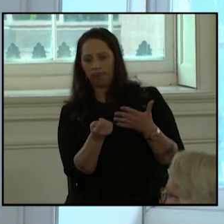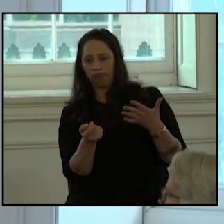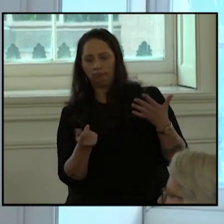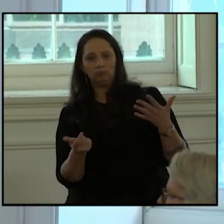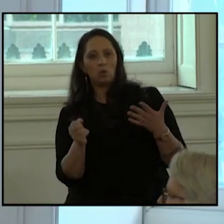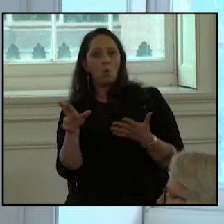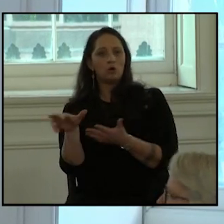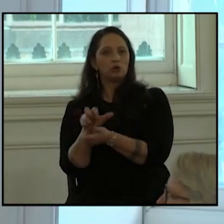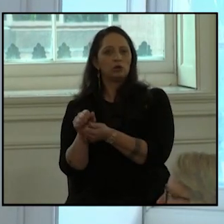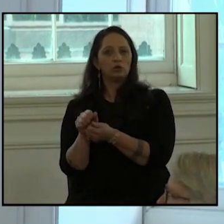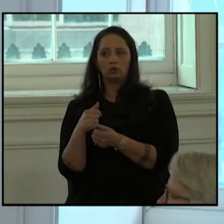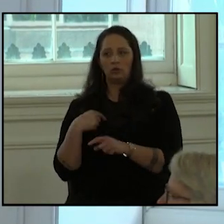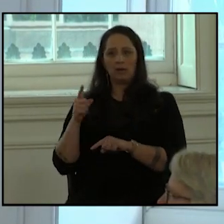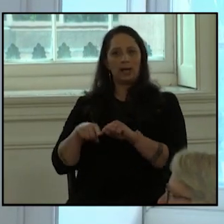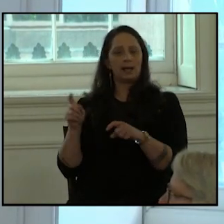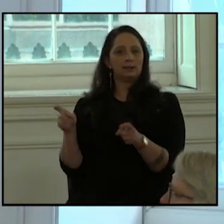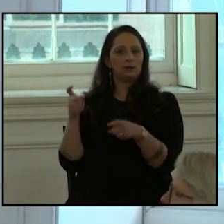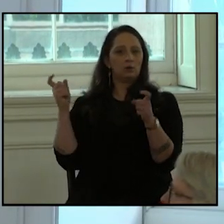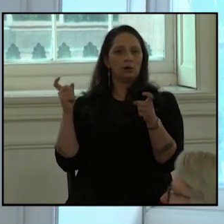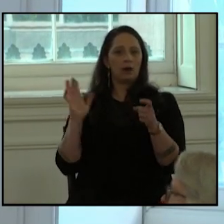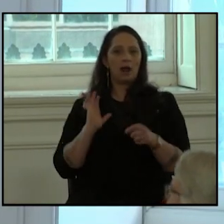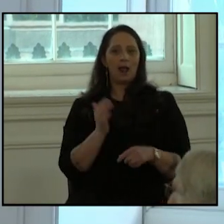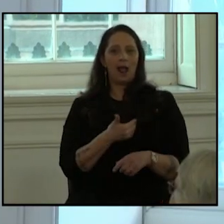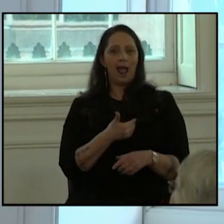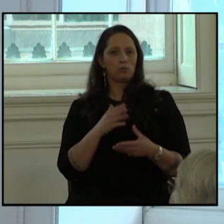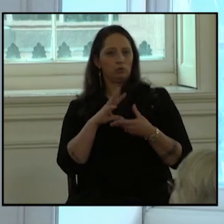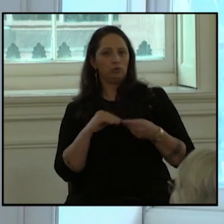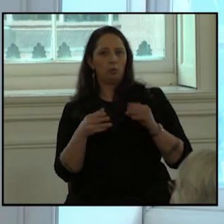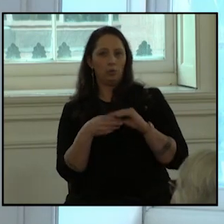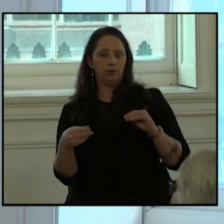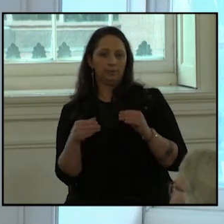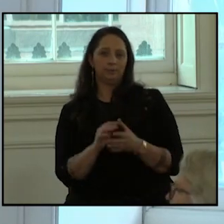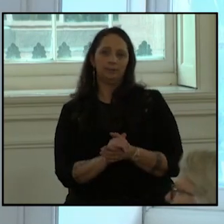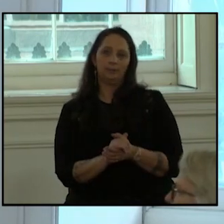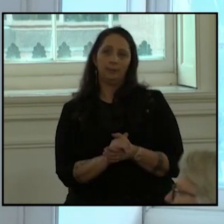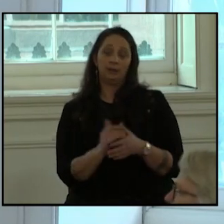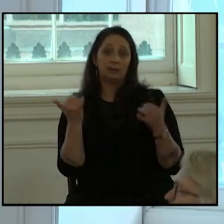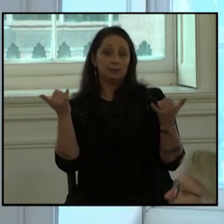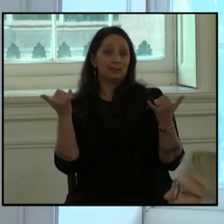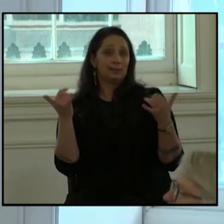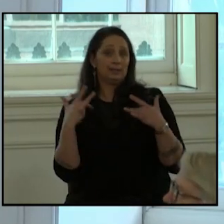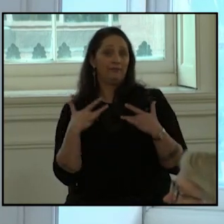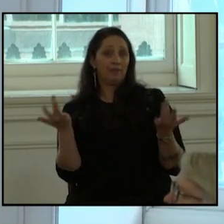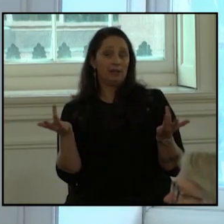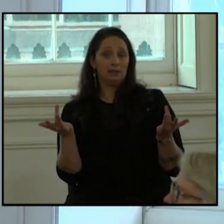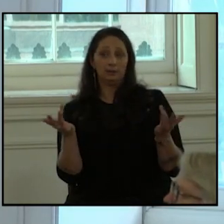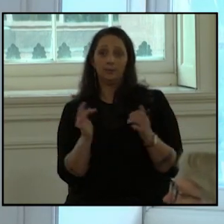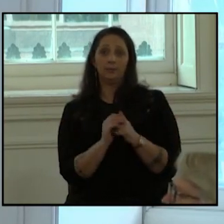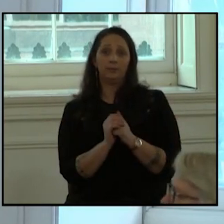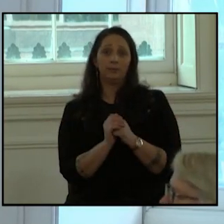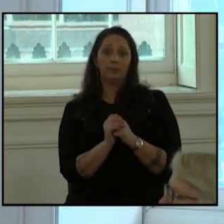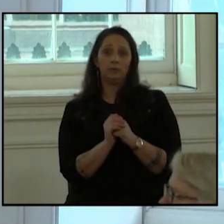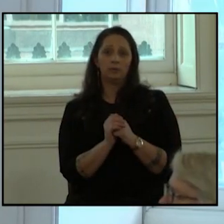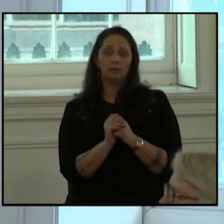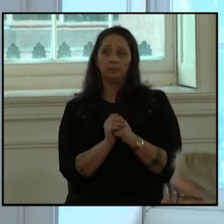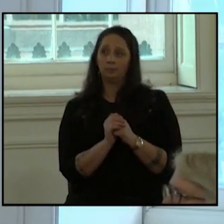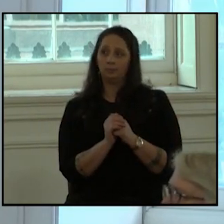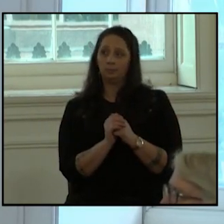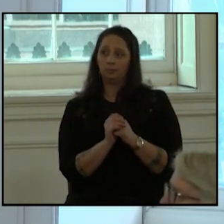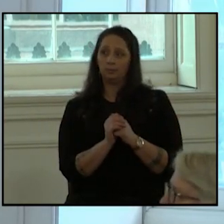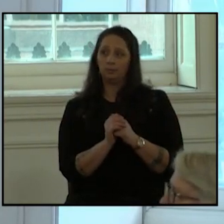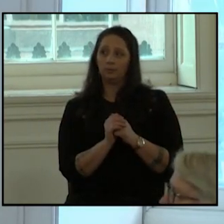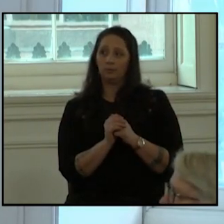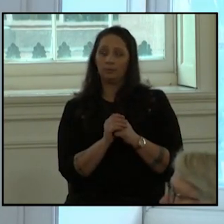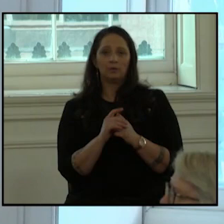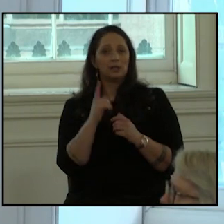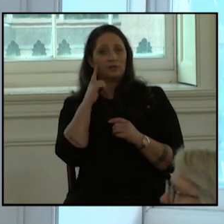we don't get to celebrate our narratives. So today's event is going to be a